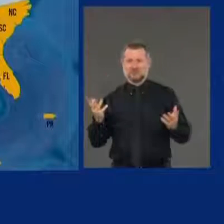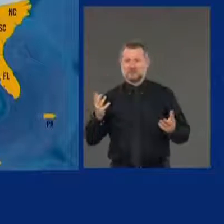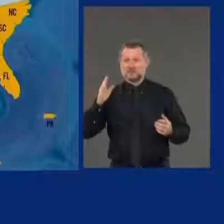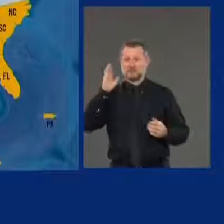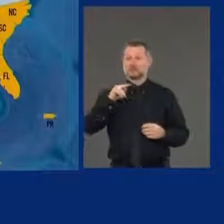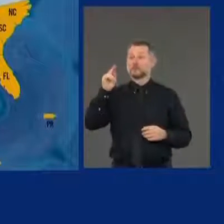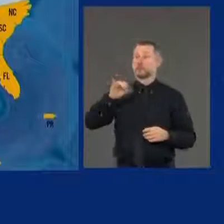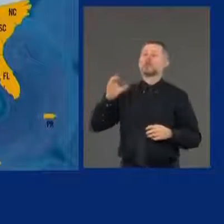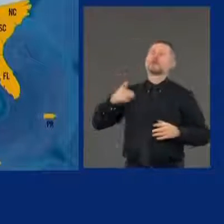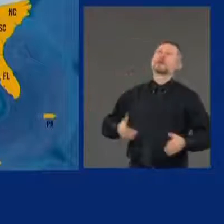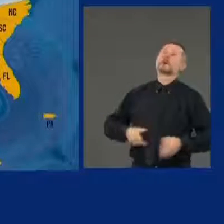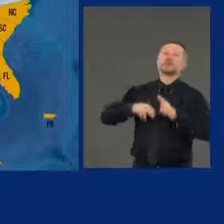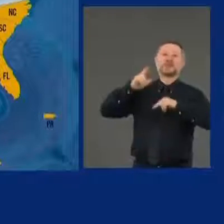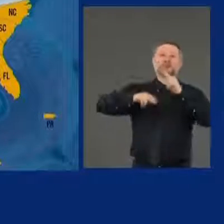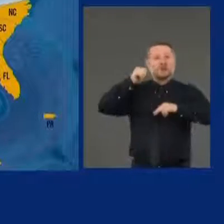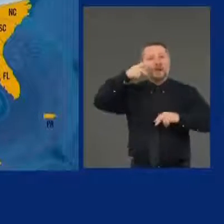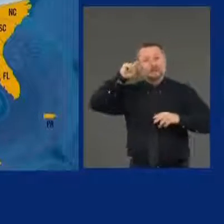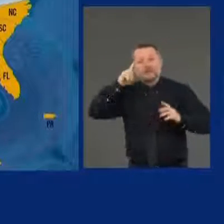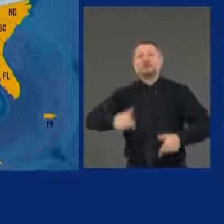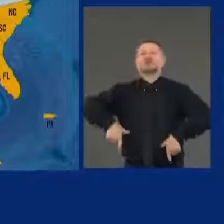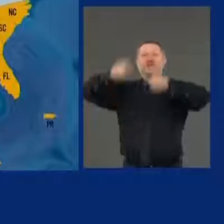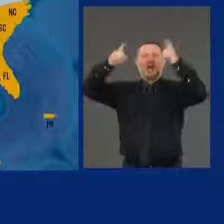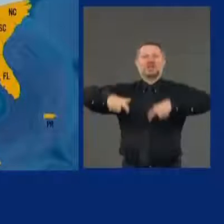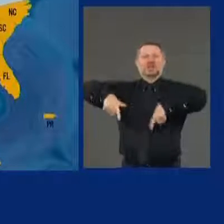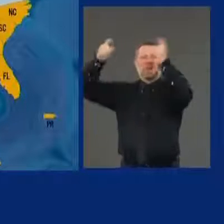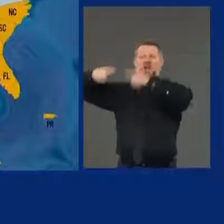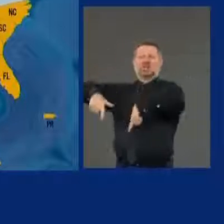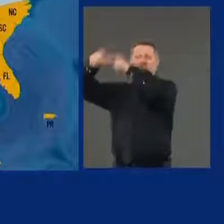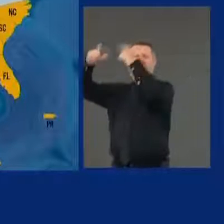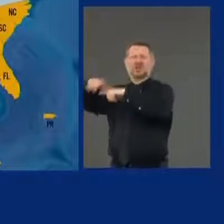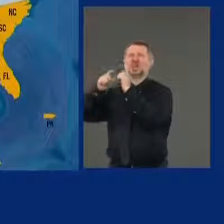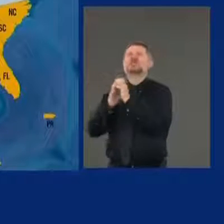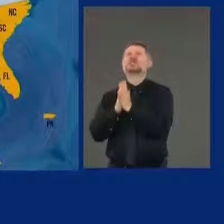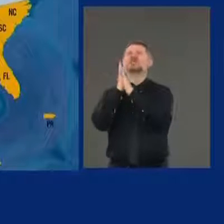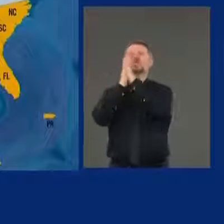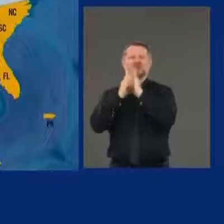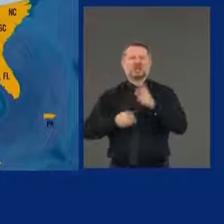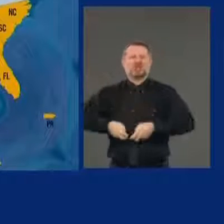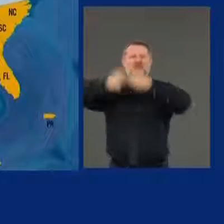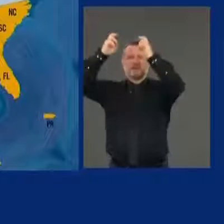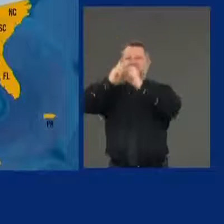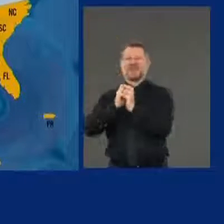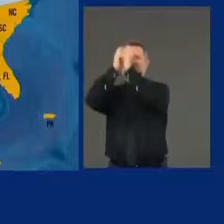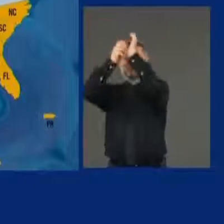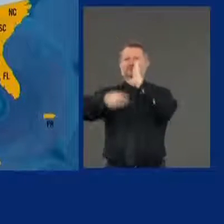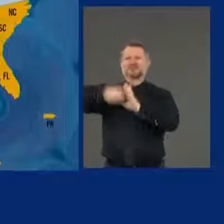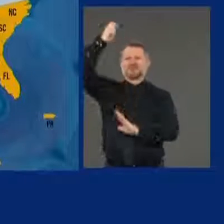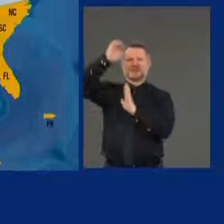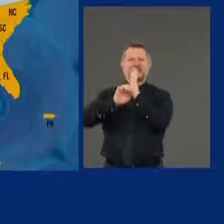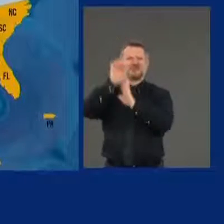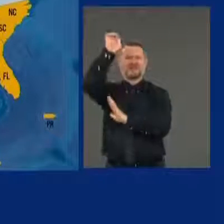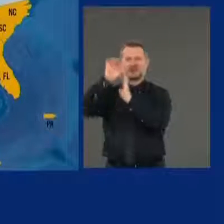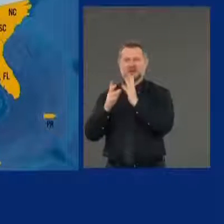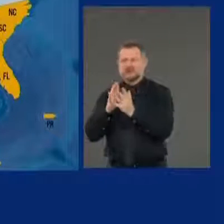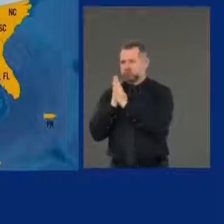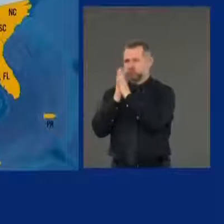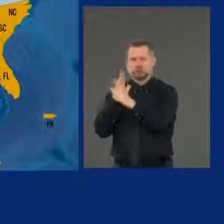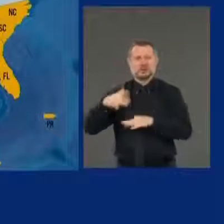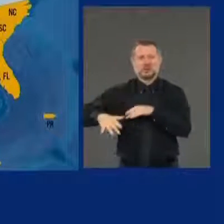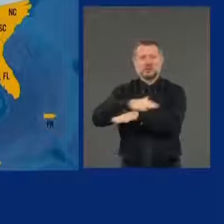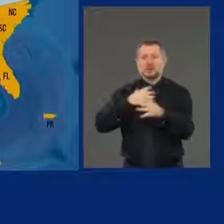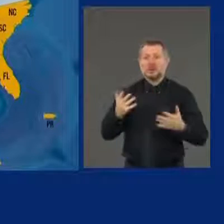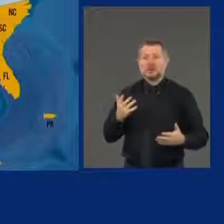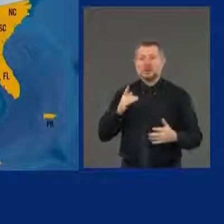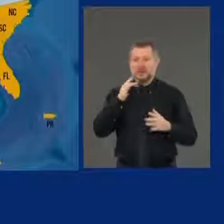getting in the same elevator or in the same lobby or in the same park outside. We